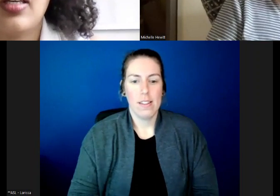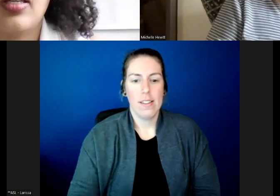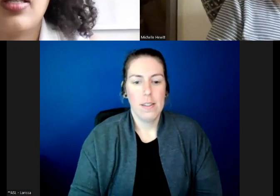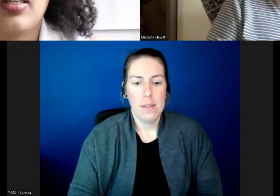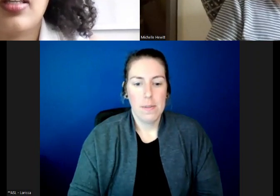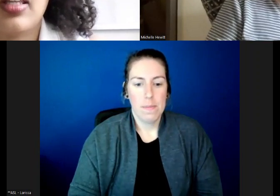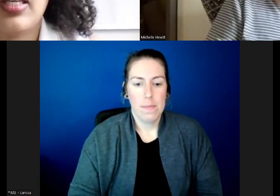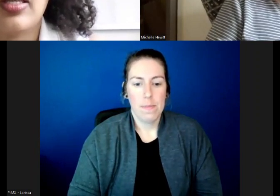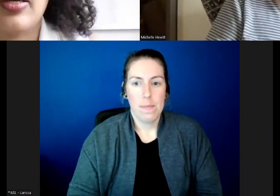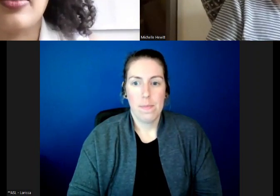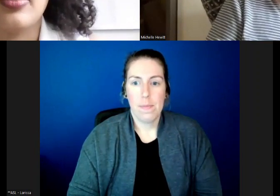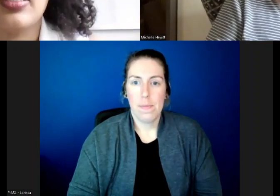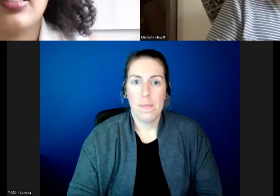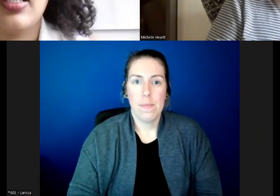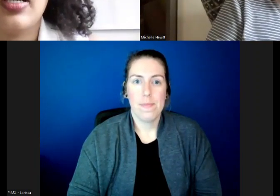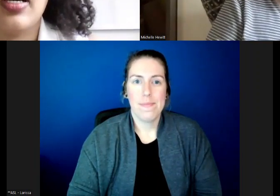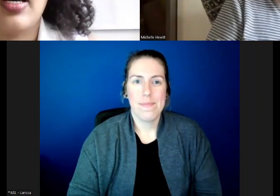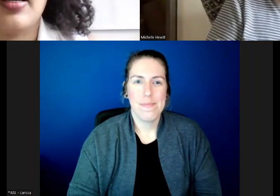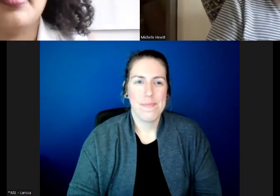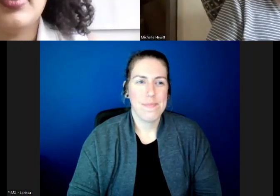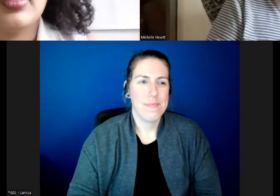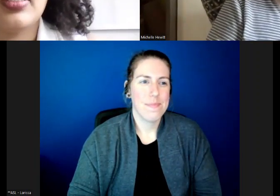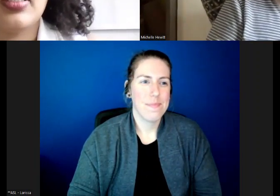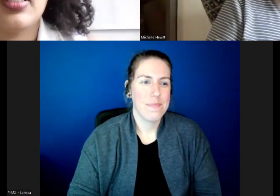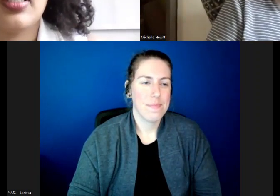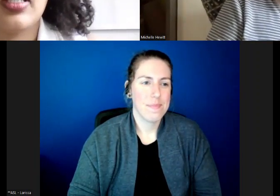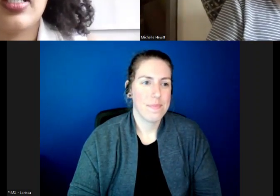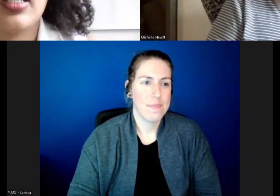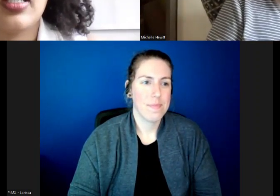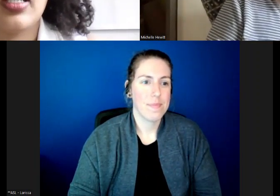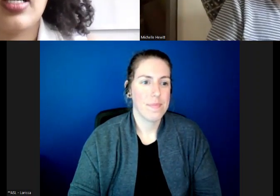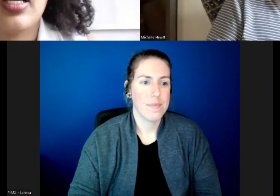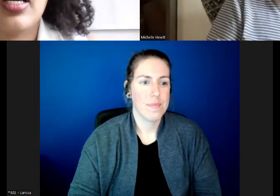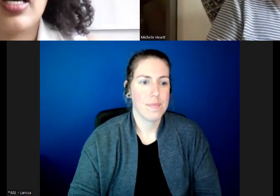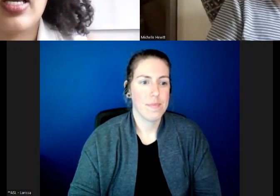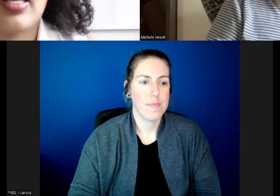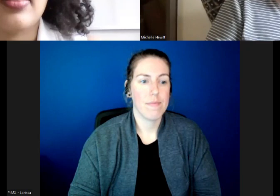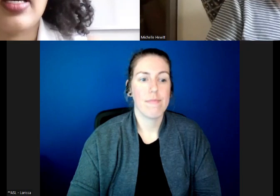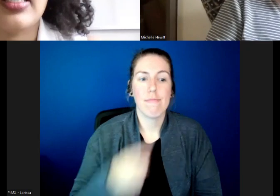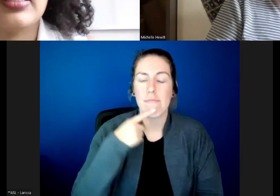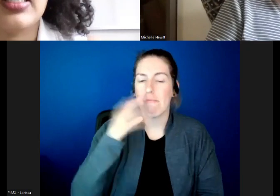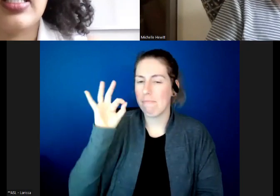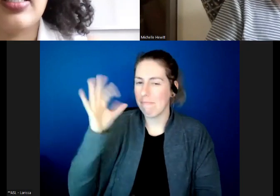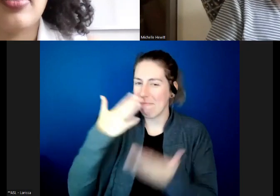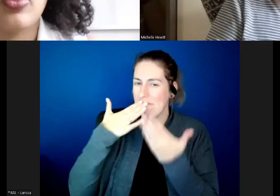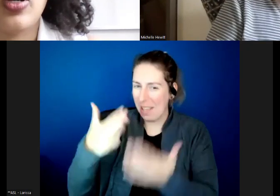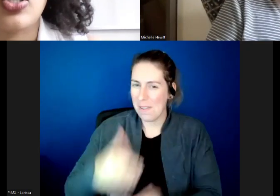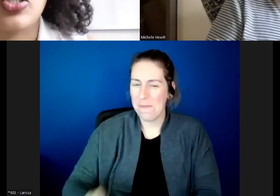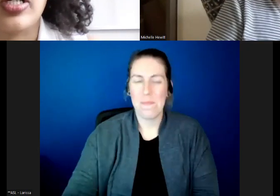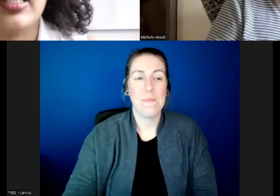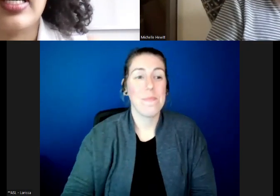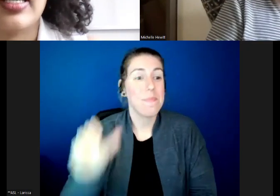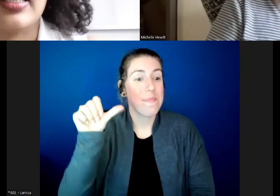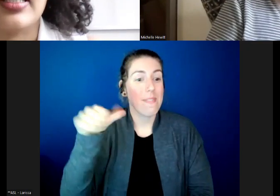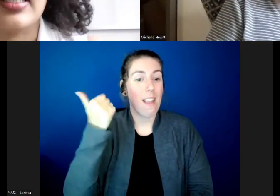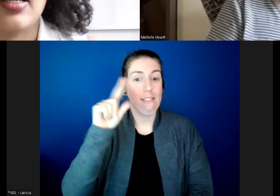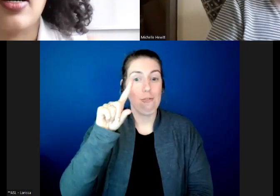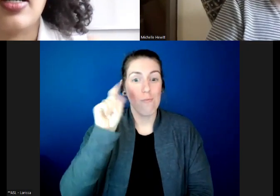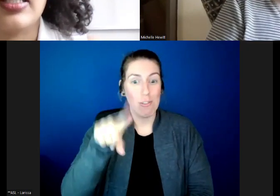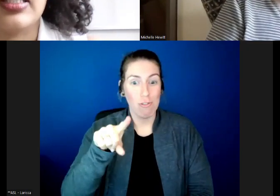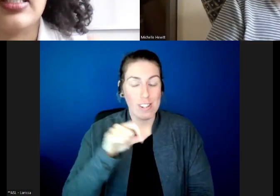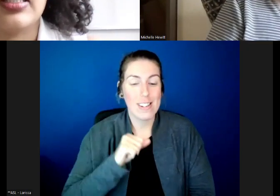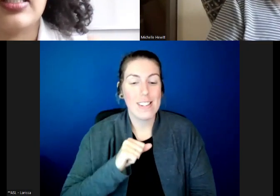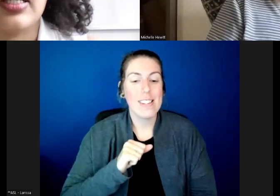Thank you. And then another question